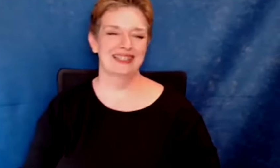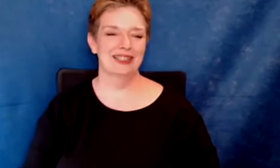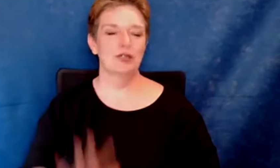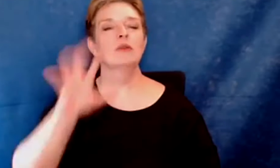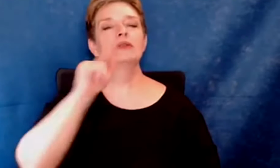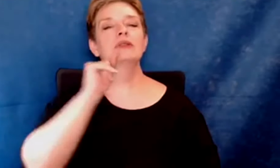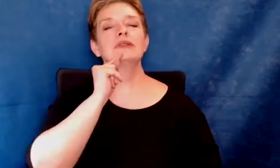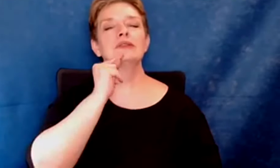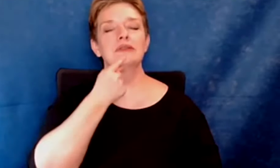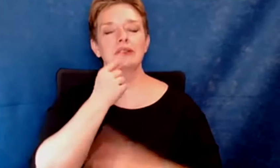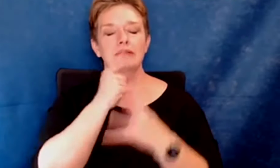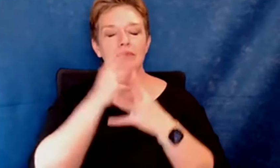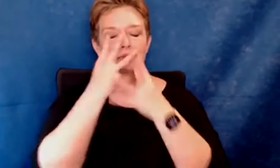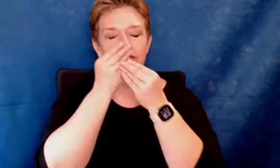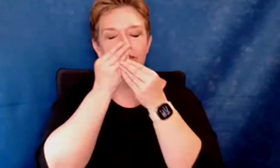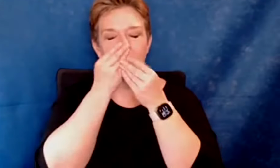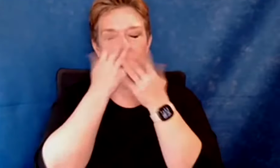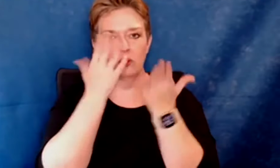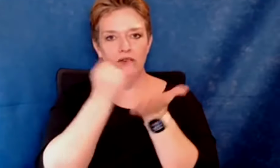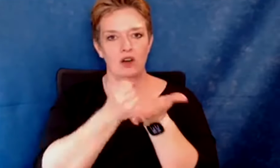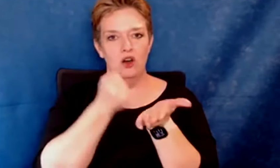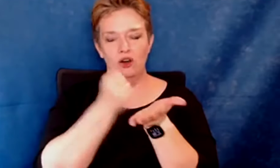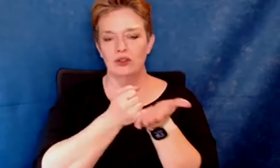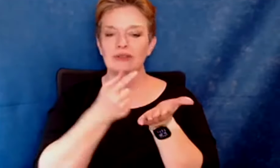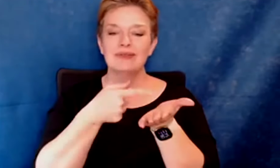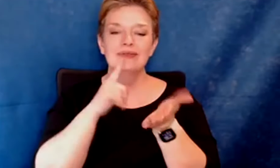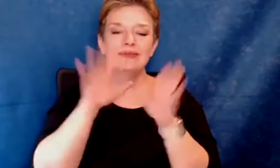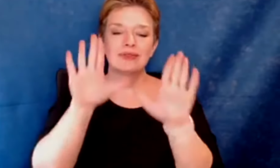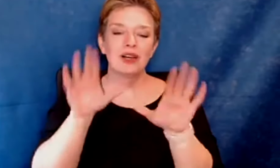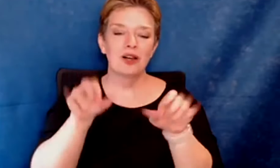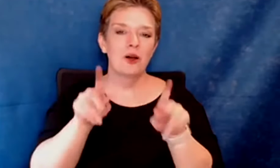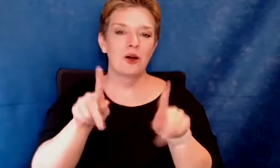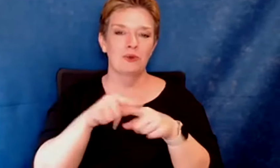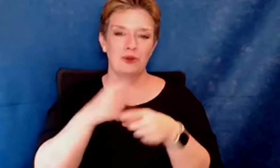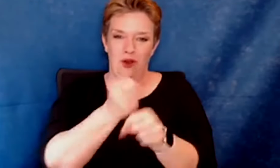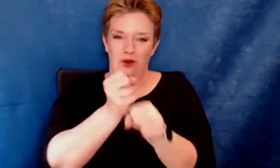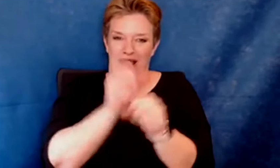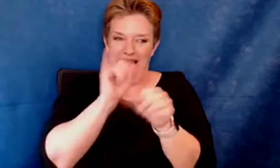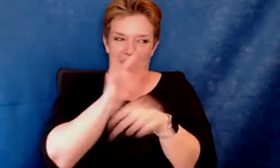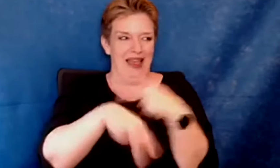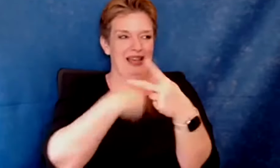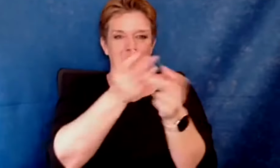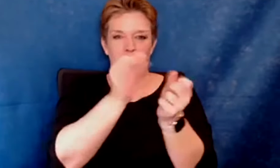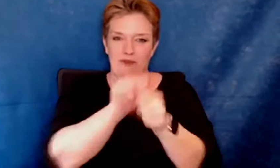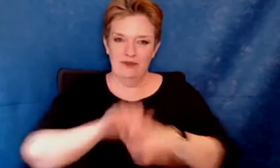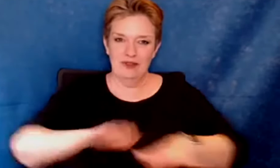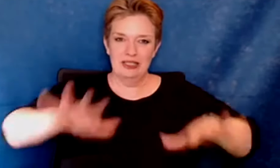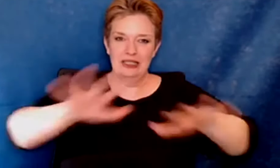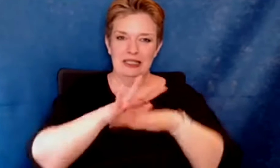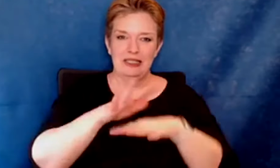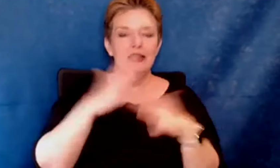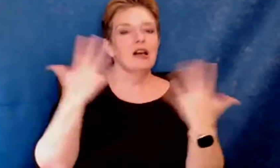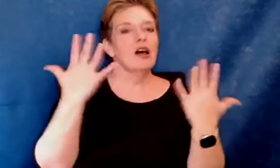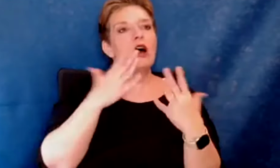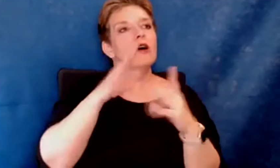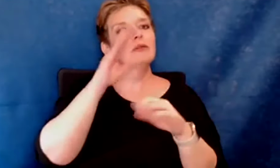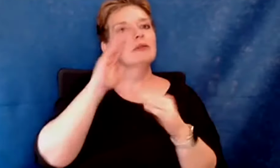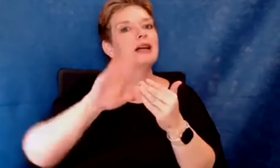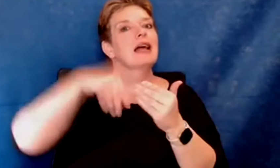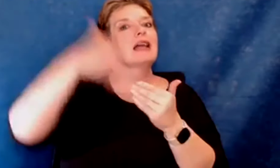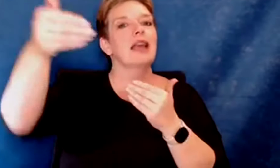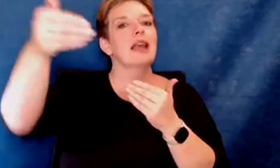such stunning work. With having such an opportunity to create in a space like the James Castle House and spark in your work, what direction do you see your work